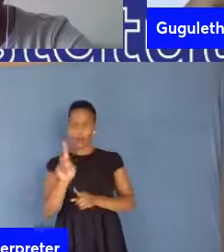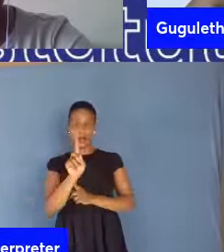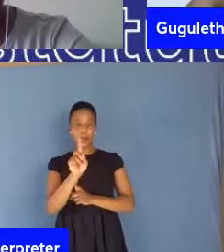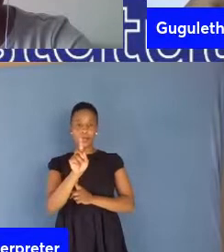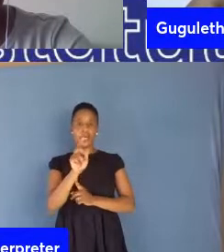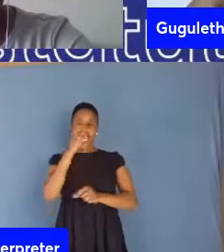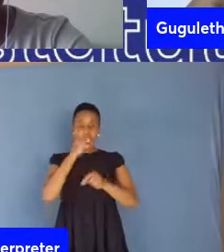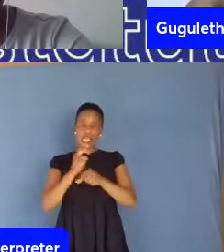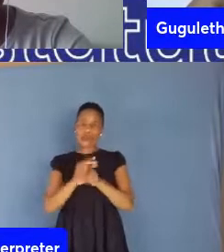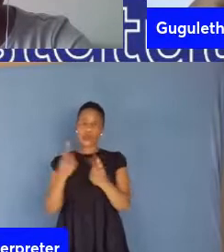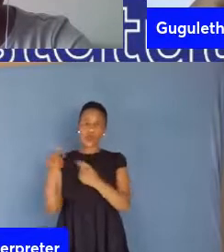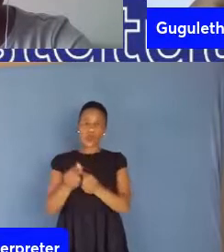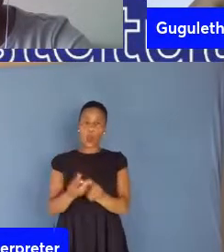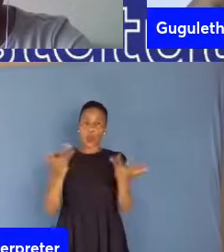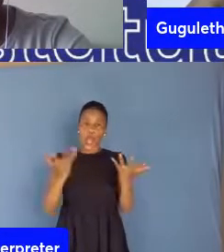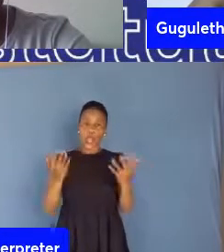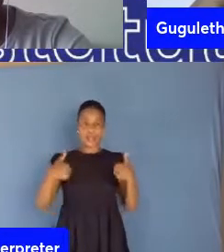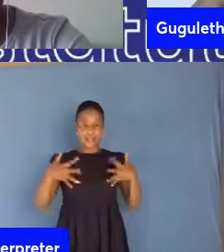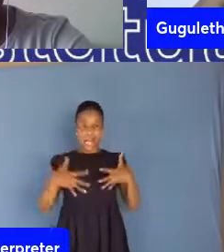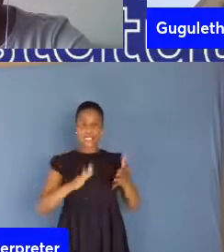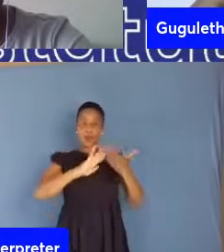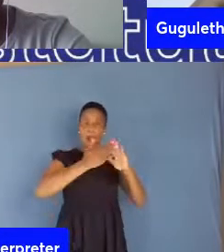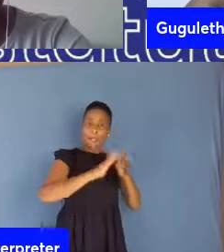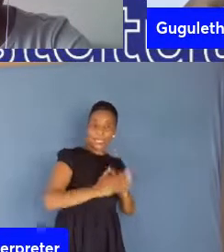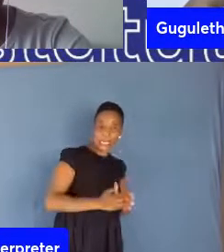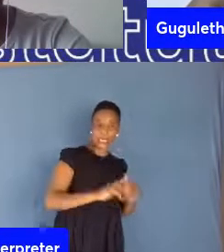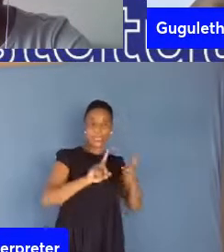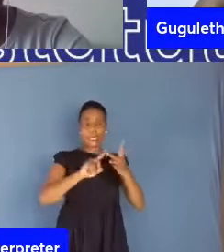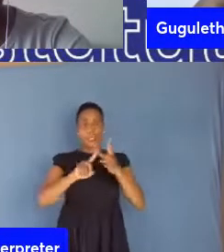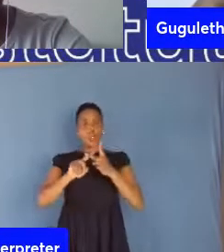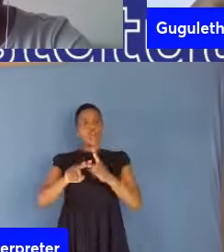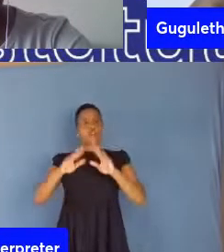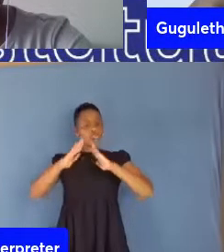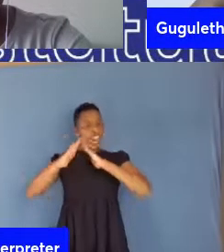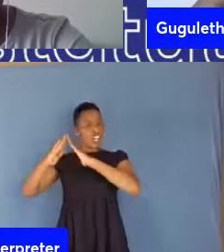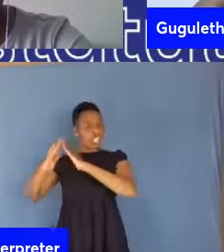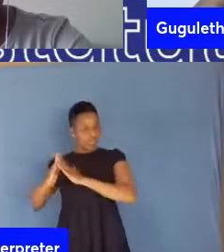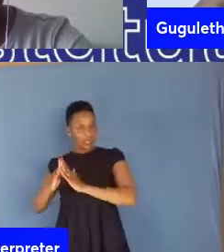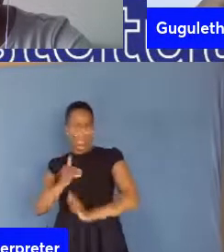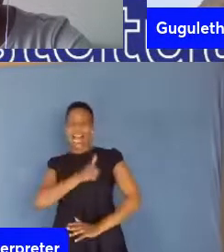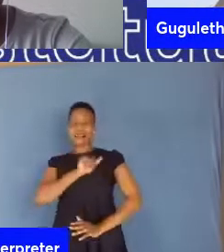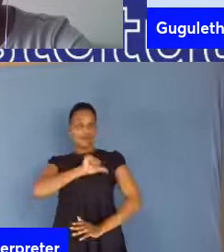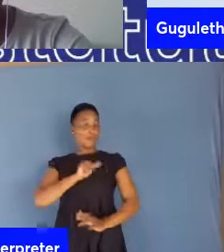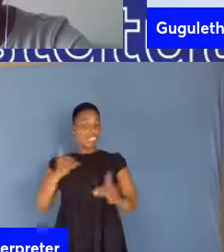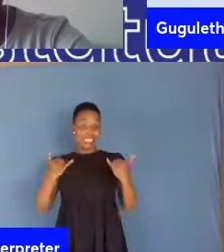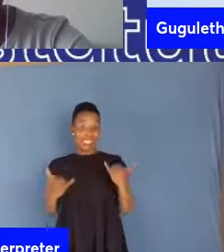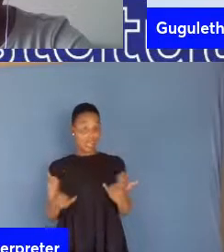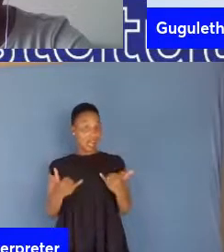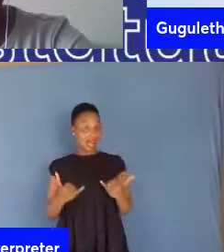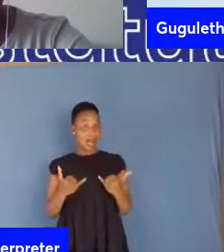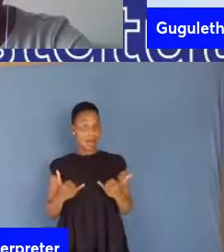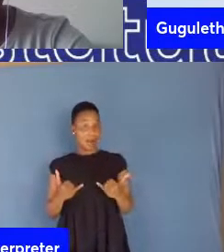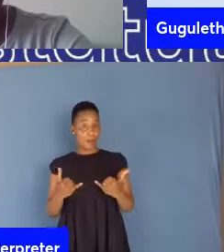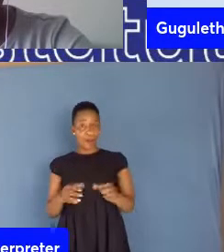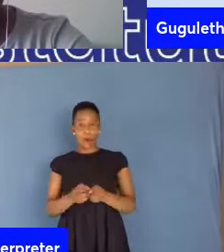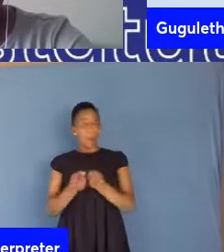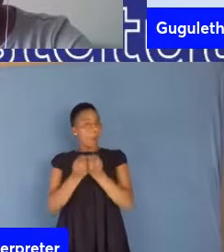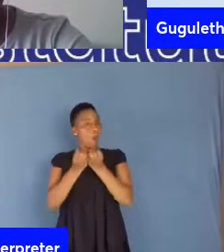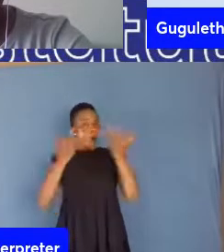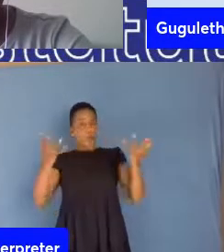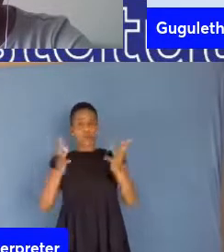our communities, by churches. Unfortunately, as it stands right now, most of the